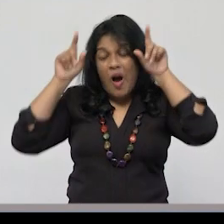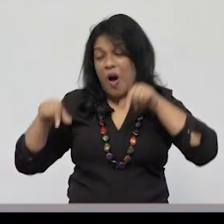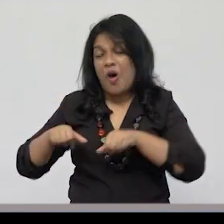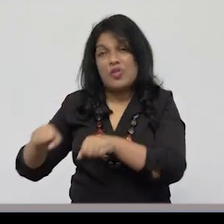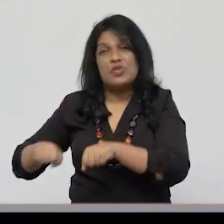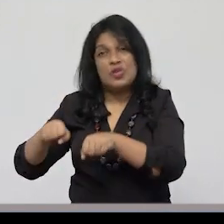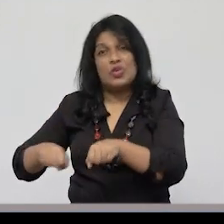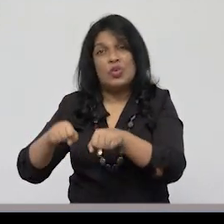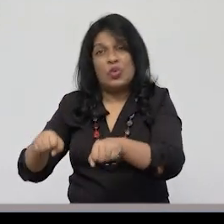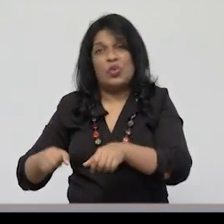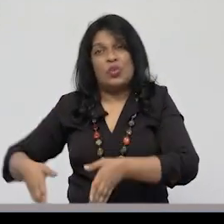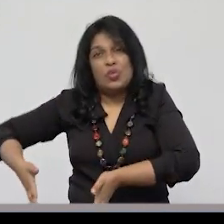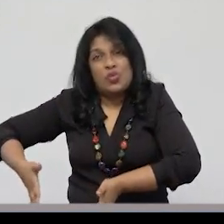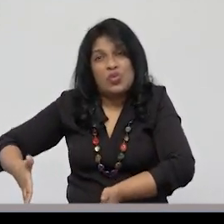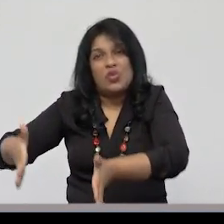partnership with God.